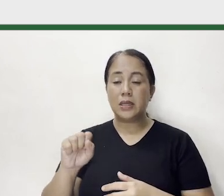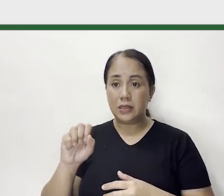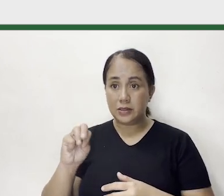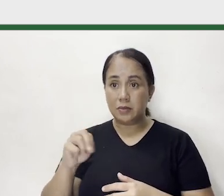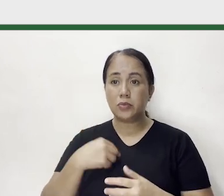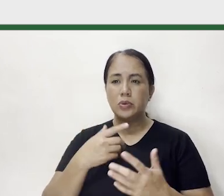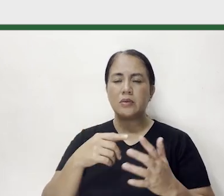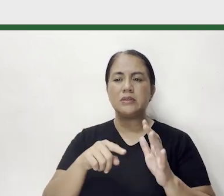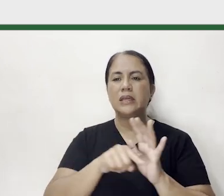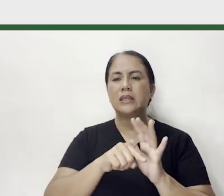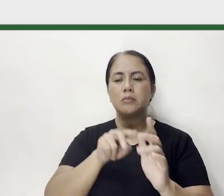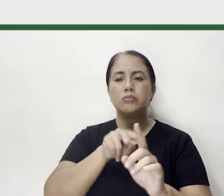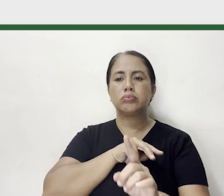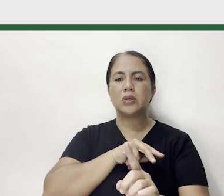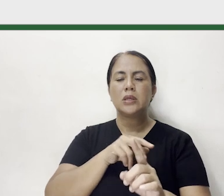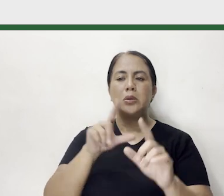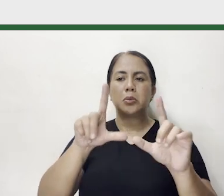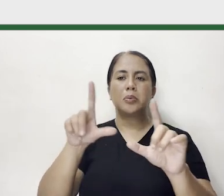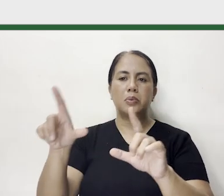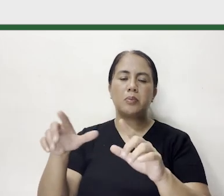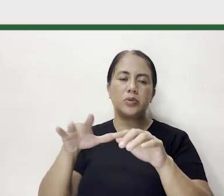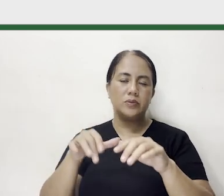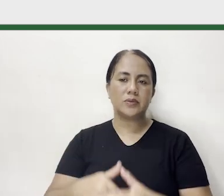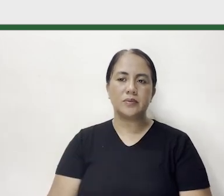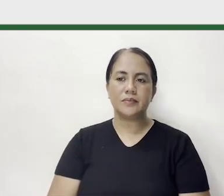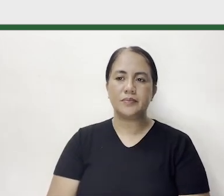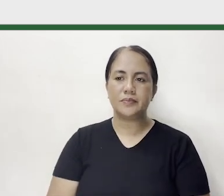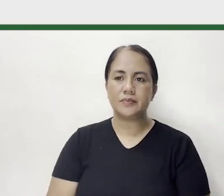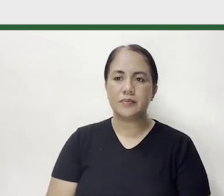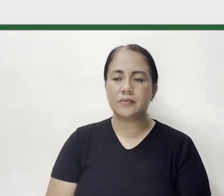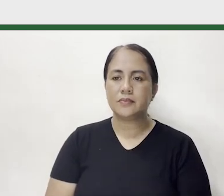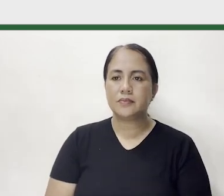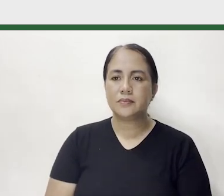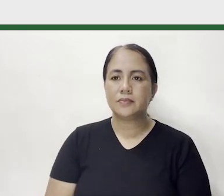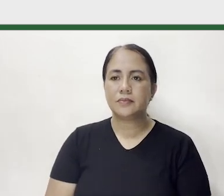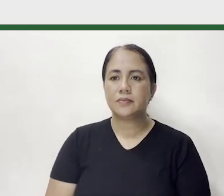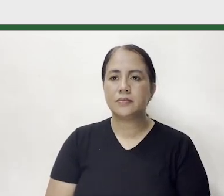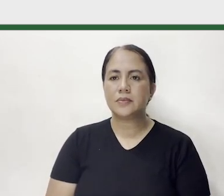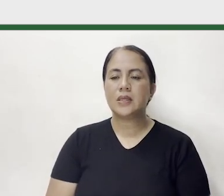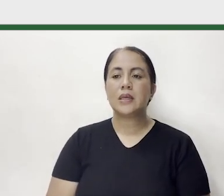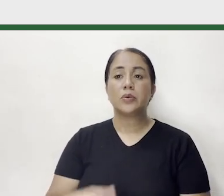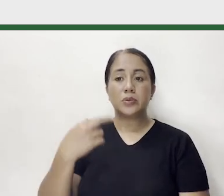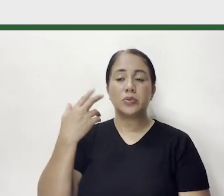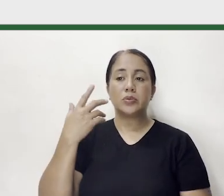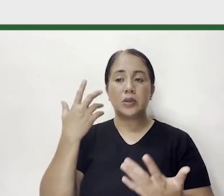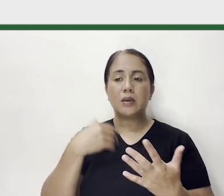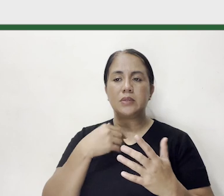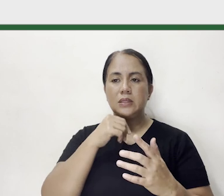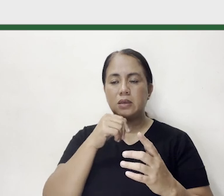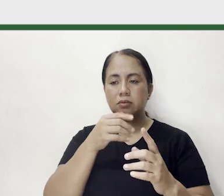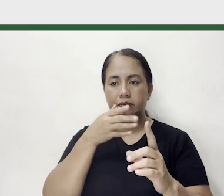Ableism is usually behind negative perceptions and stereotypes about persons with disabilities.